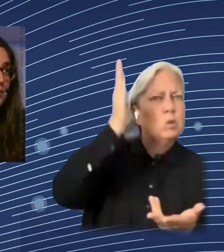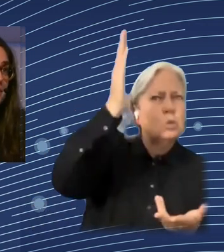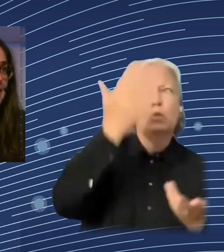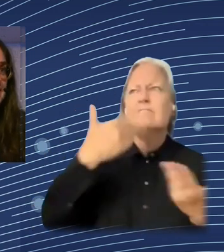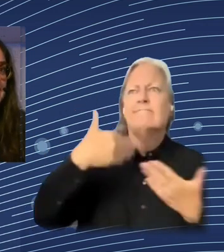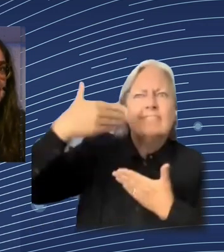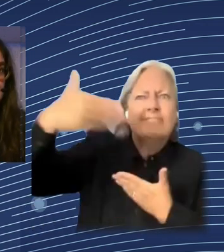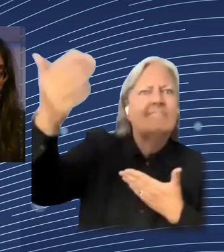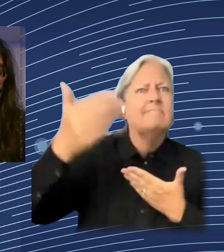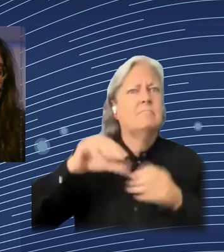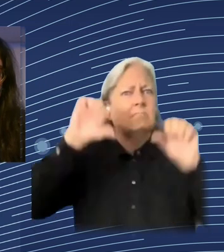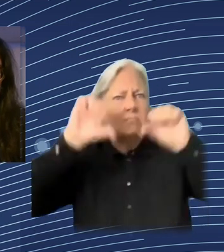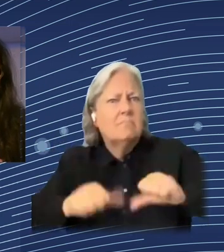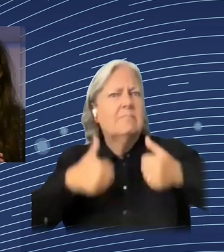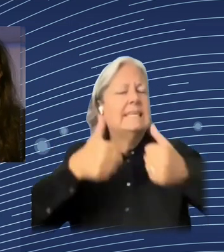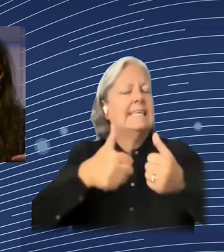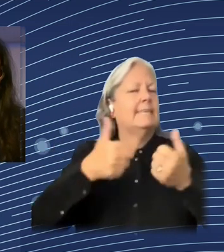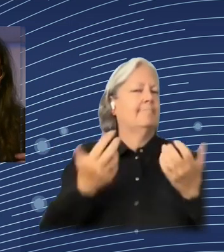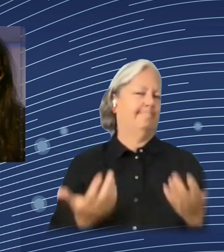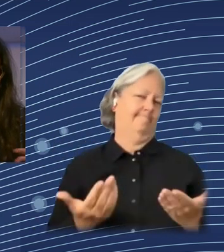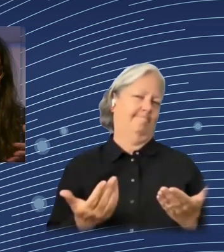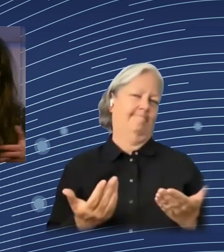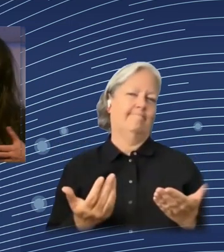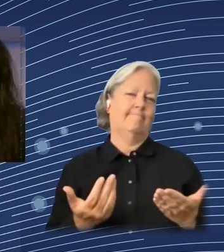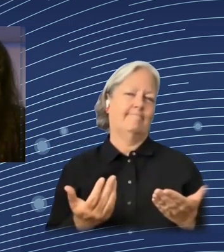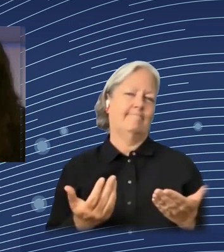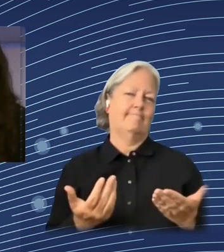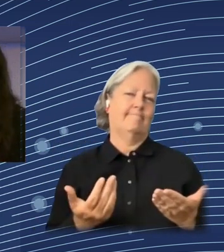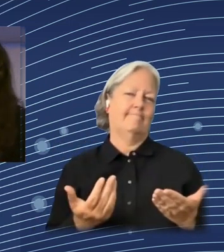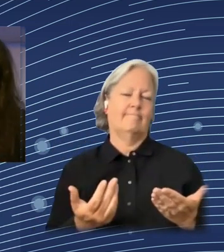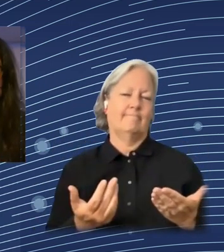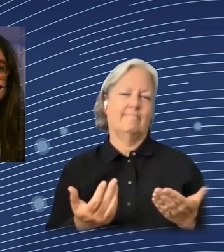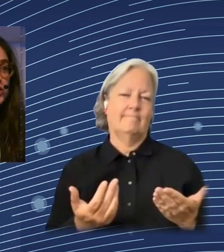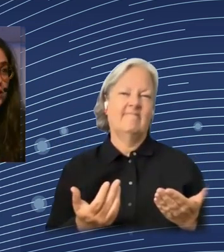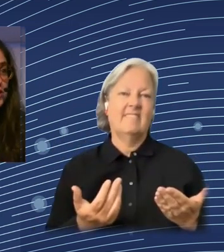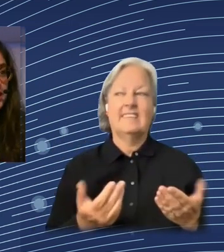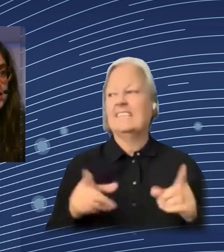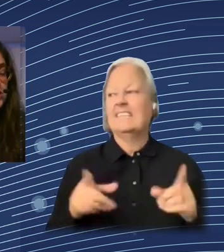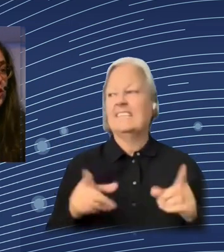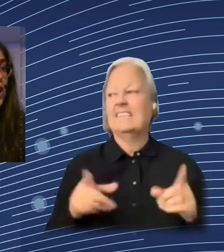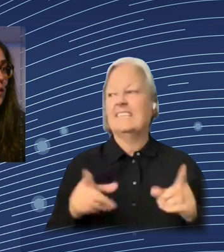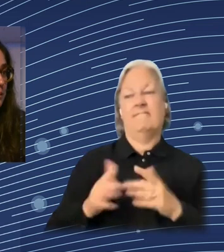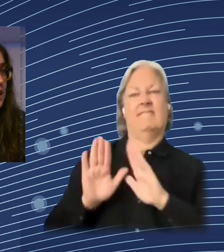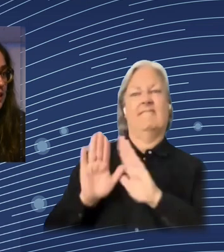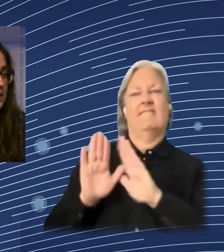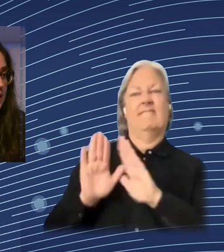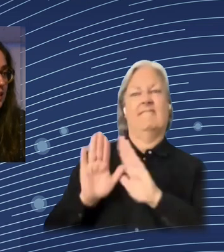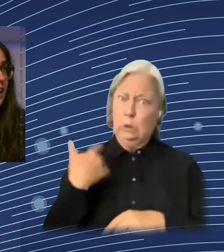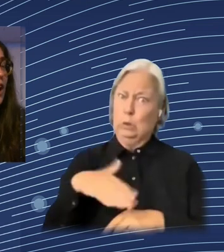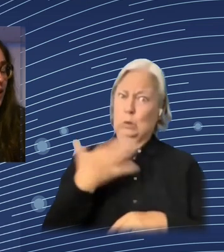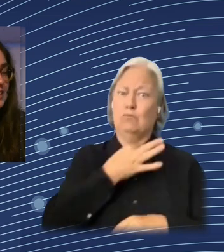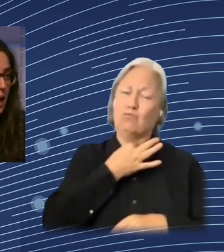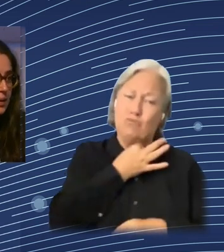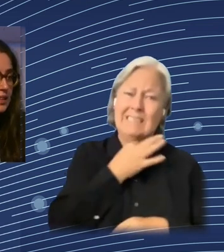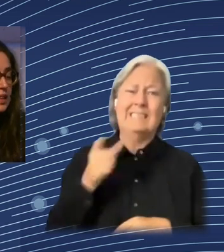and pretty much it's something of just like live or dead, because it's a super crucial issue. So how can be that, like,